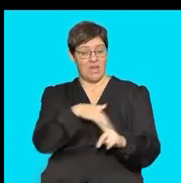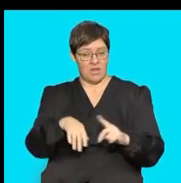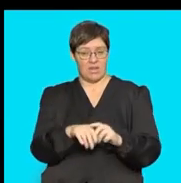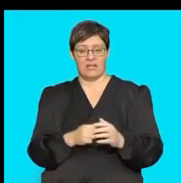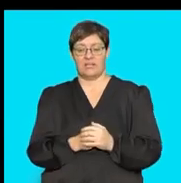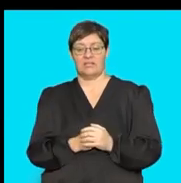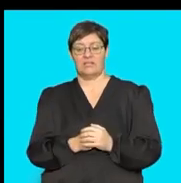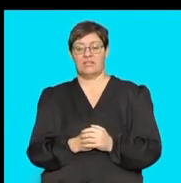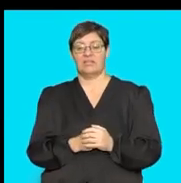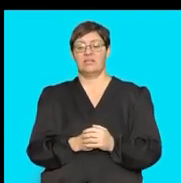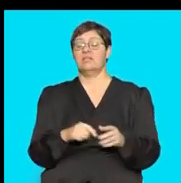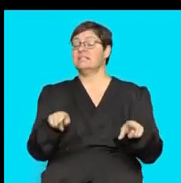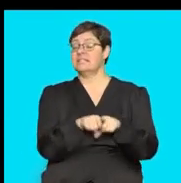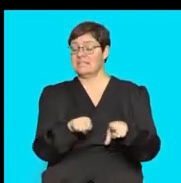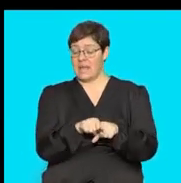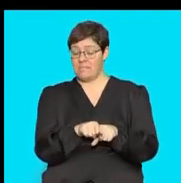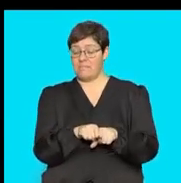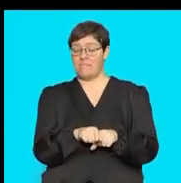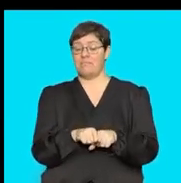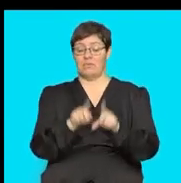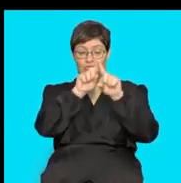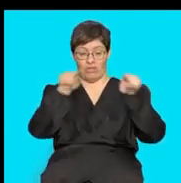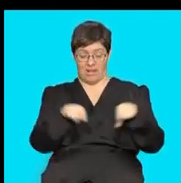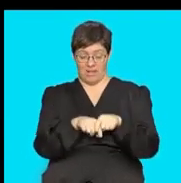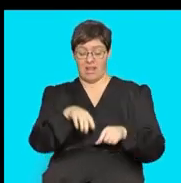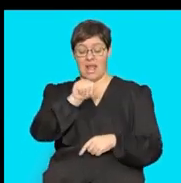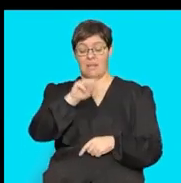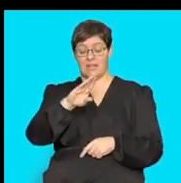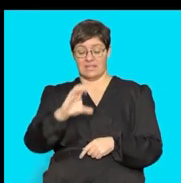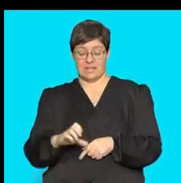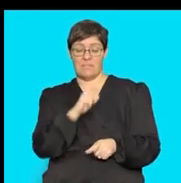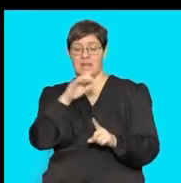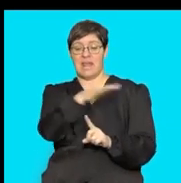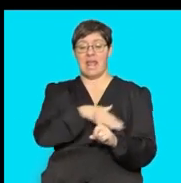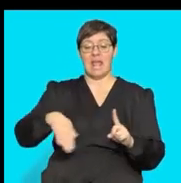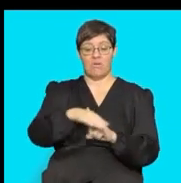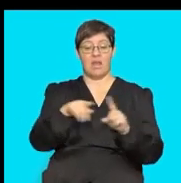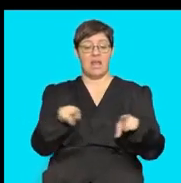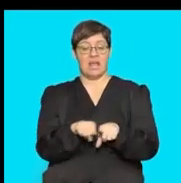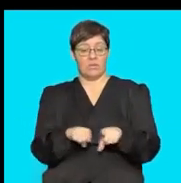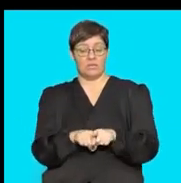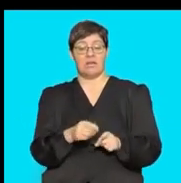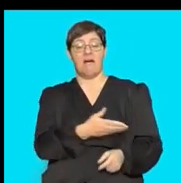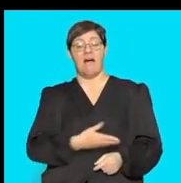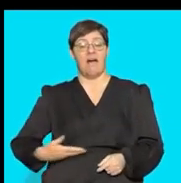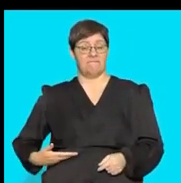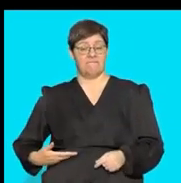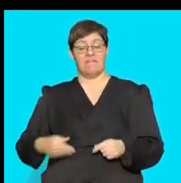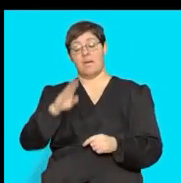area is area of the same triangle ABC will be area equals